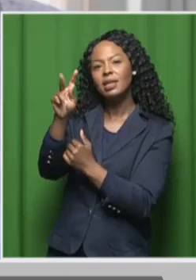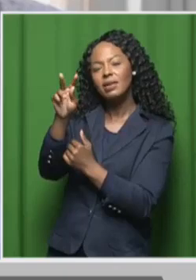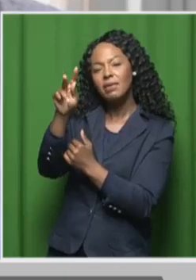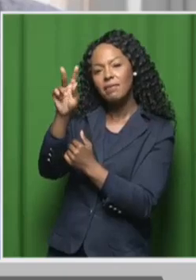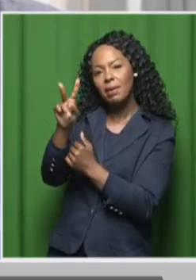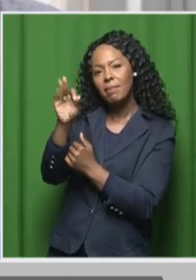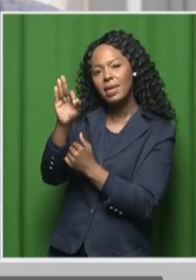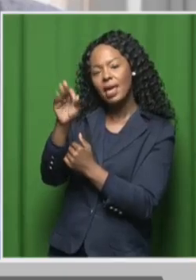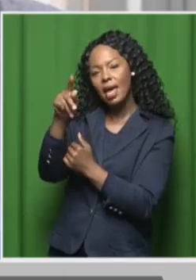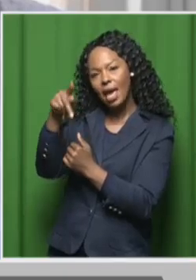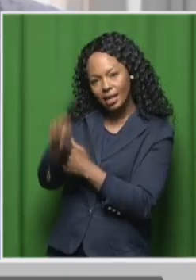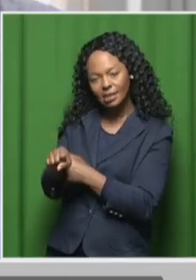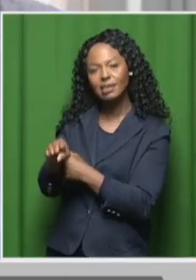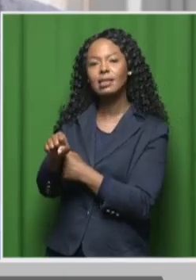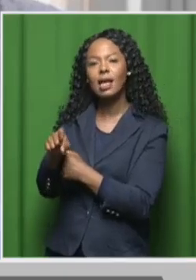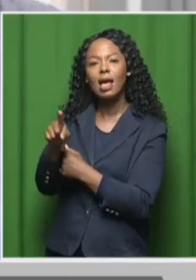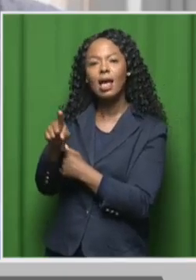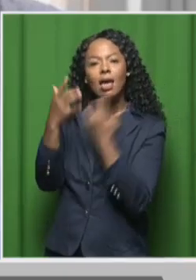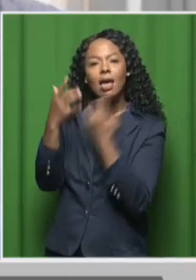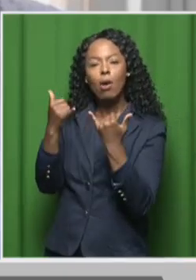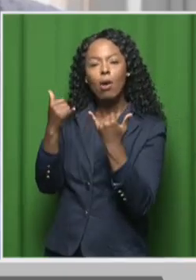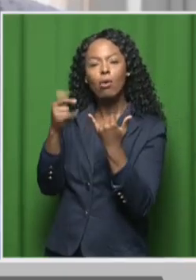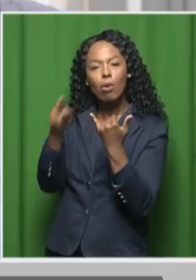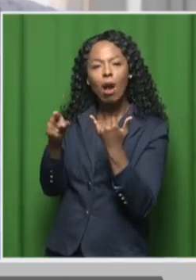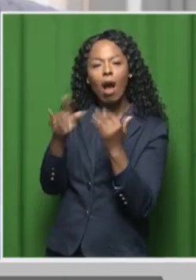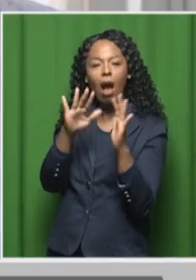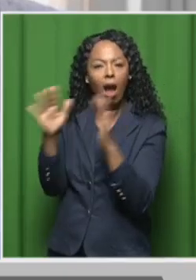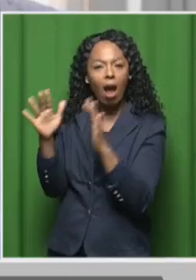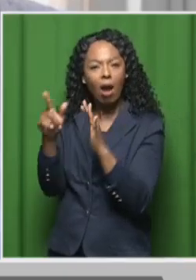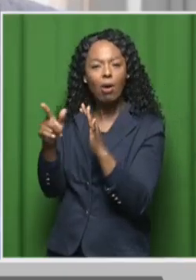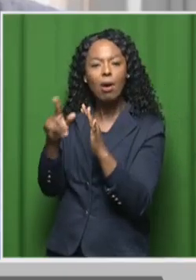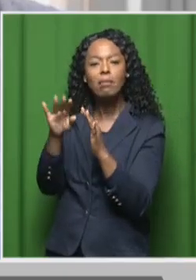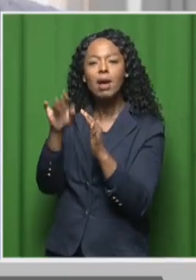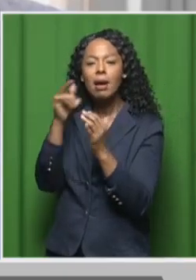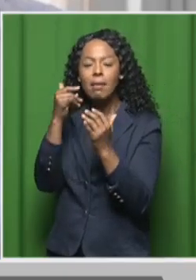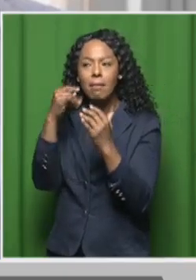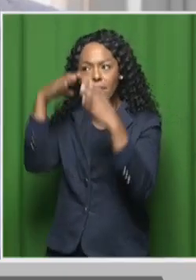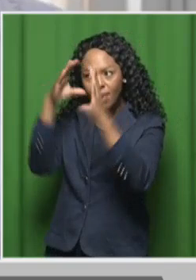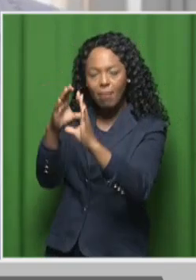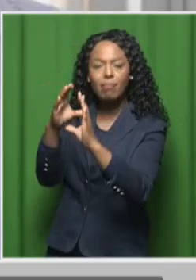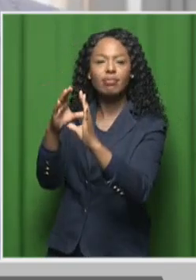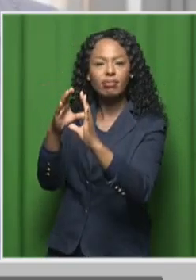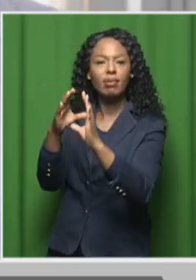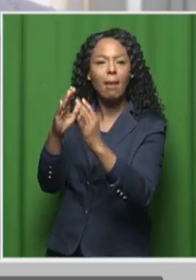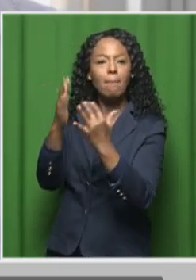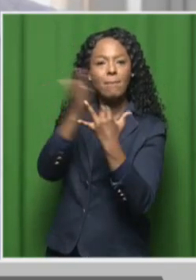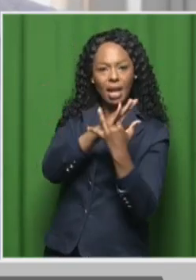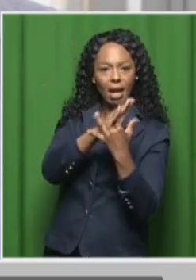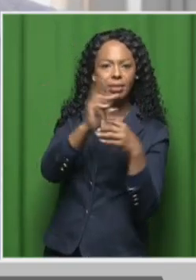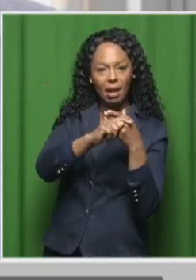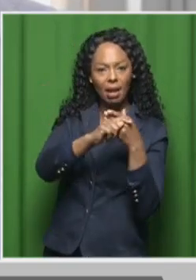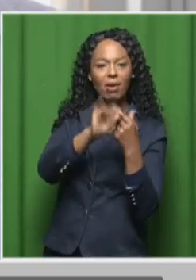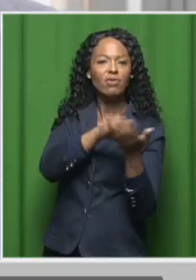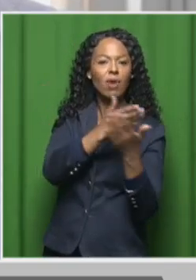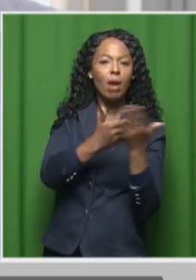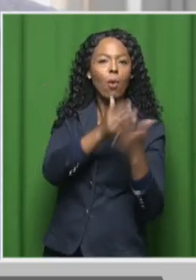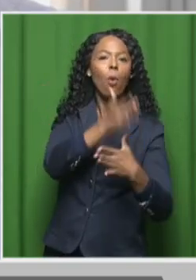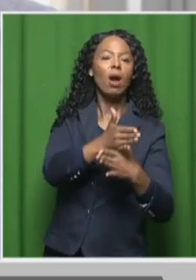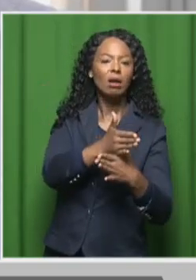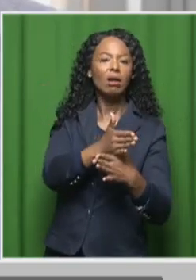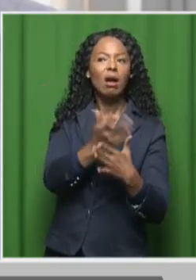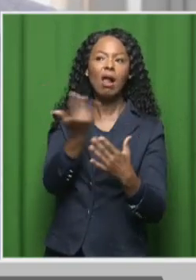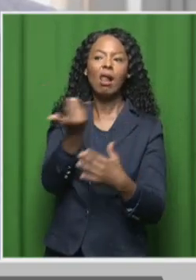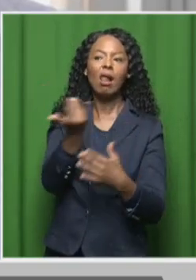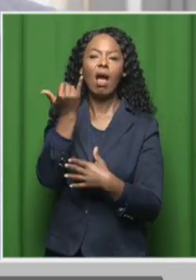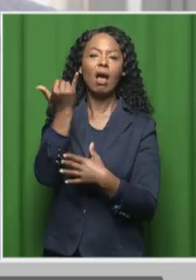week, perhaps in relation to the medium-term strategic framework? If we're going to be also looking at low-hanging fruits, as some like to or not like